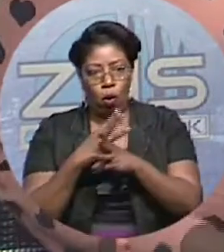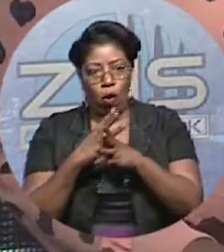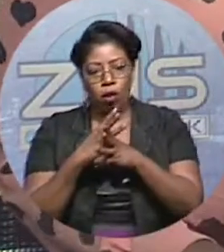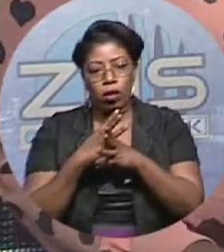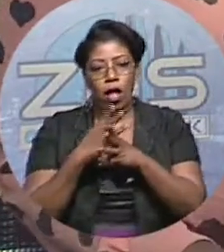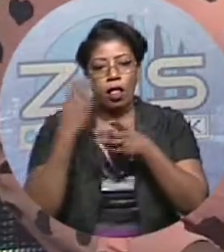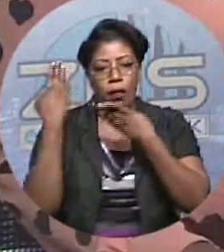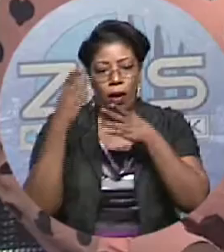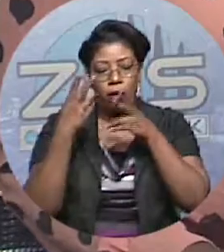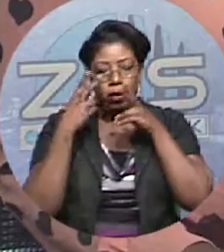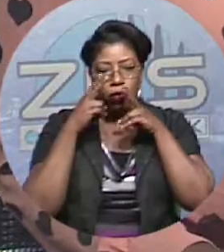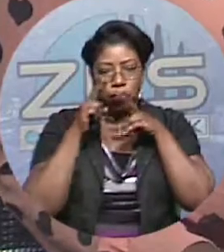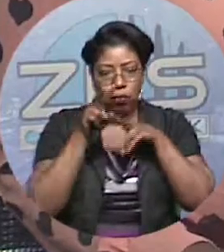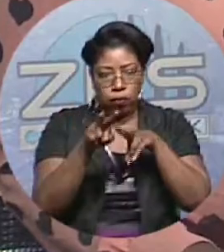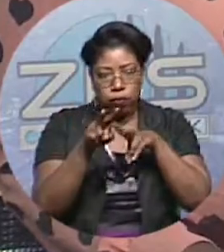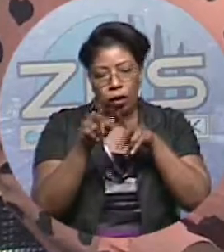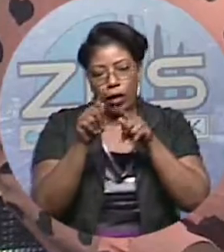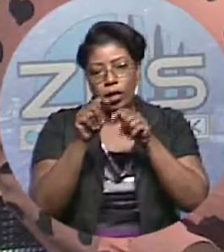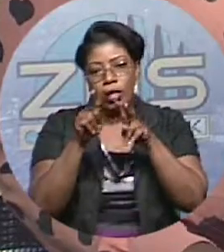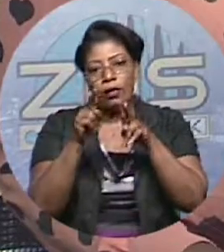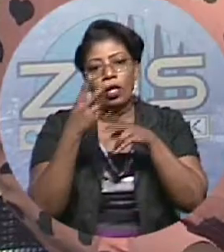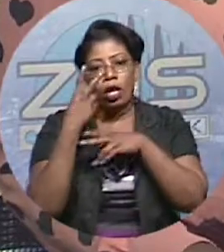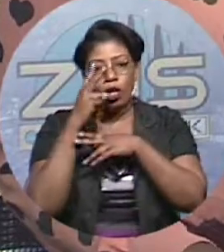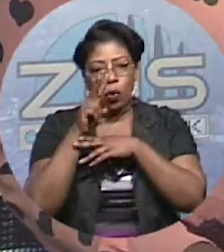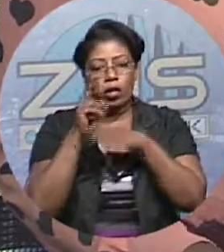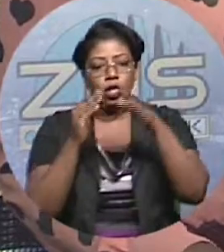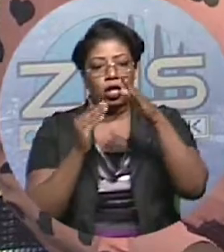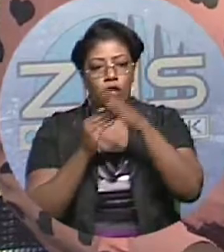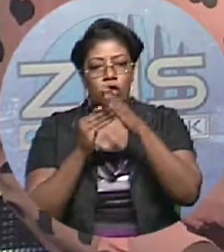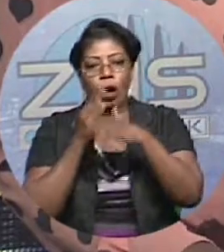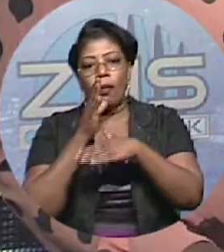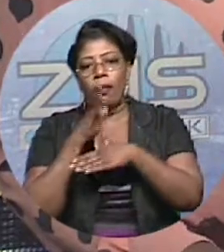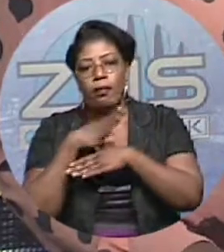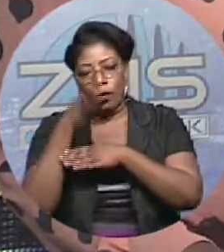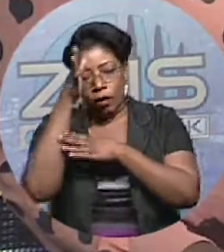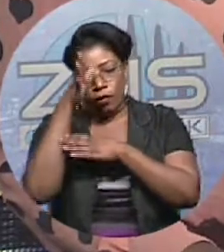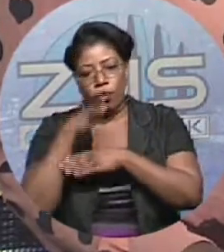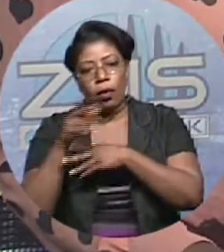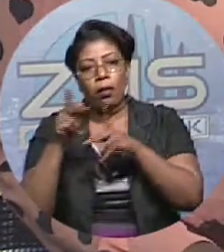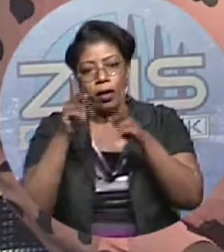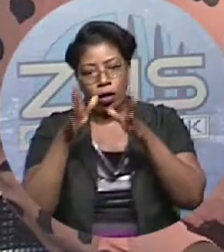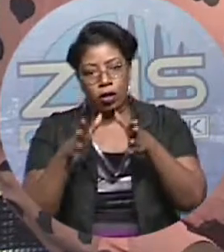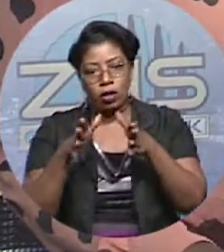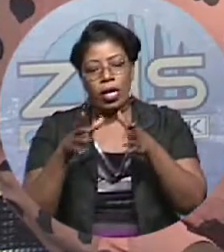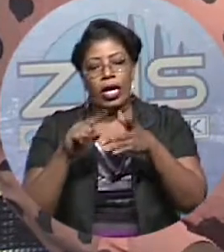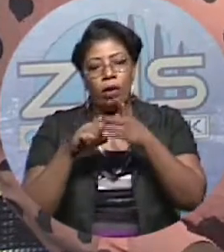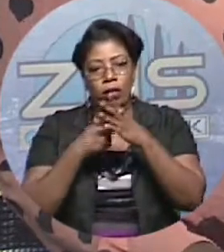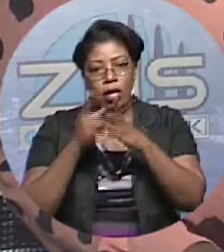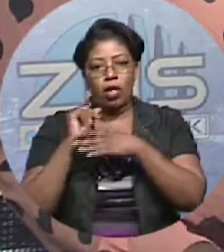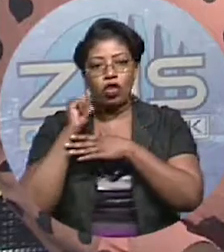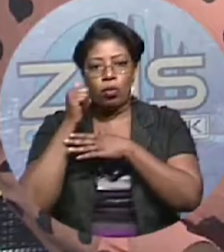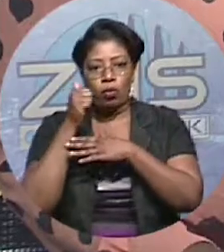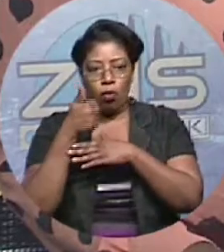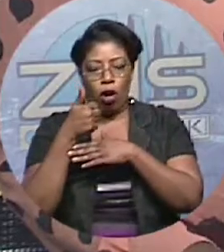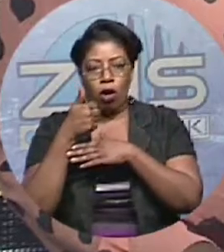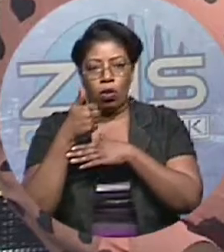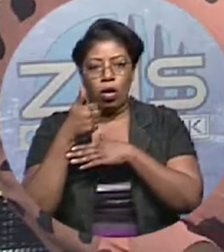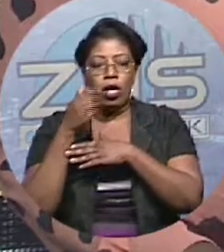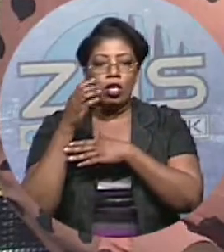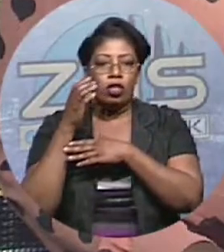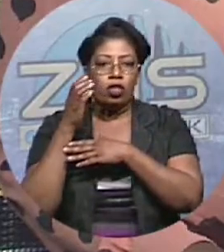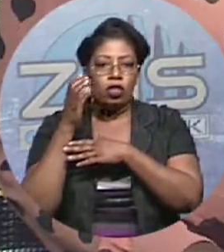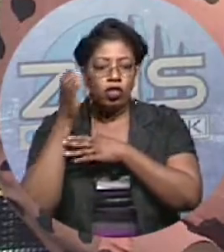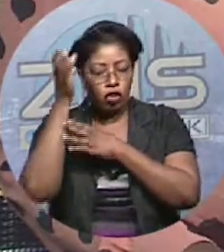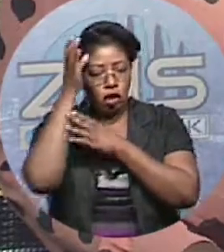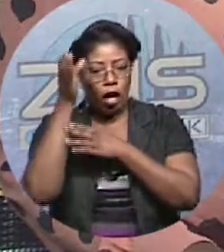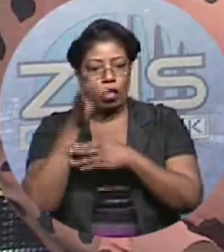their televisions watching some of the top Bahamian male and female players. The madness will get started tomorrow. Our Charles Fisher was following